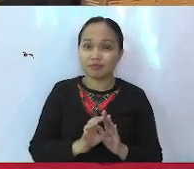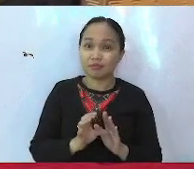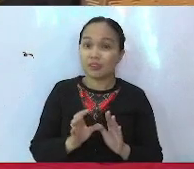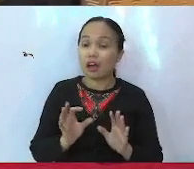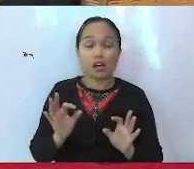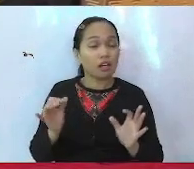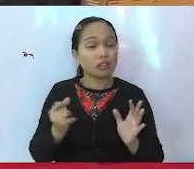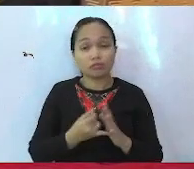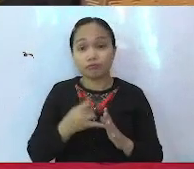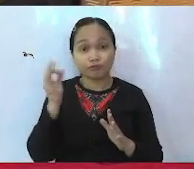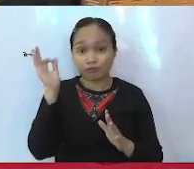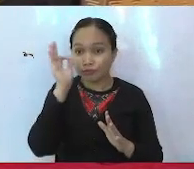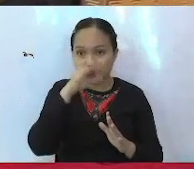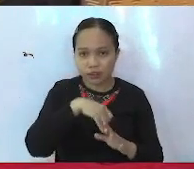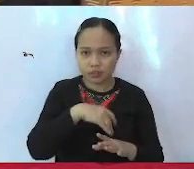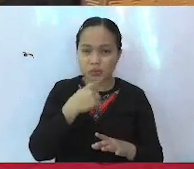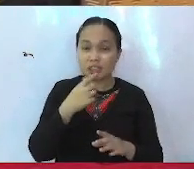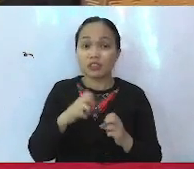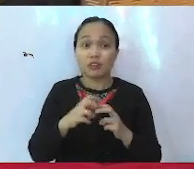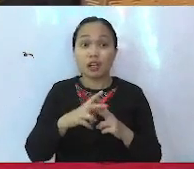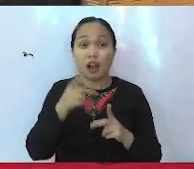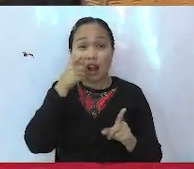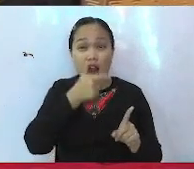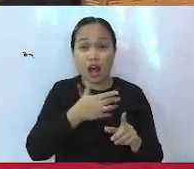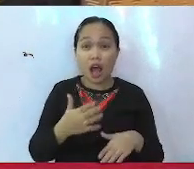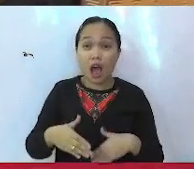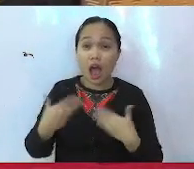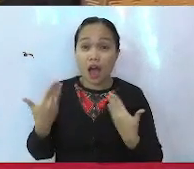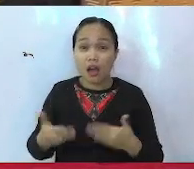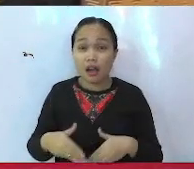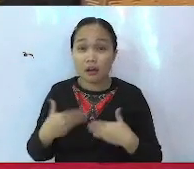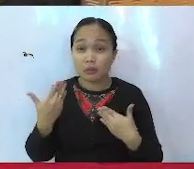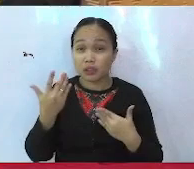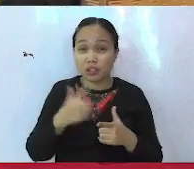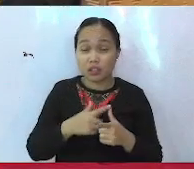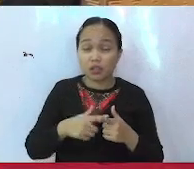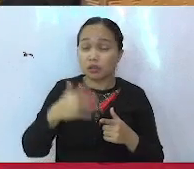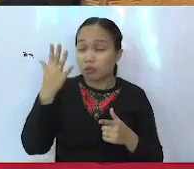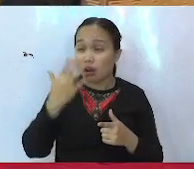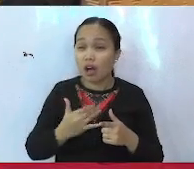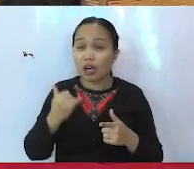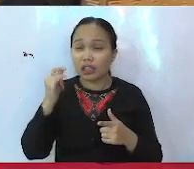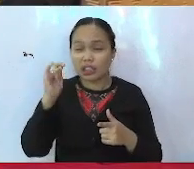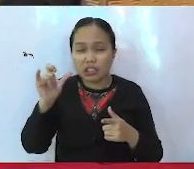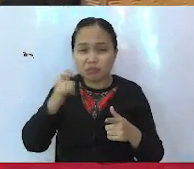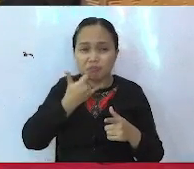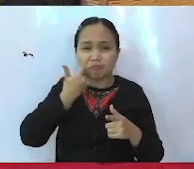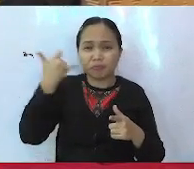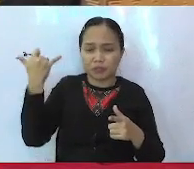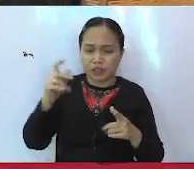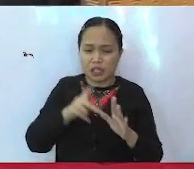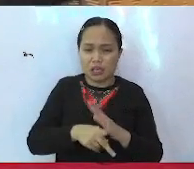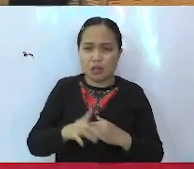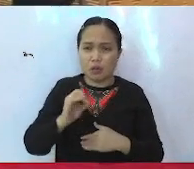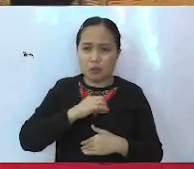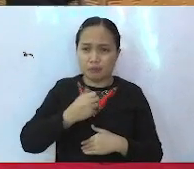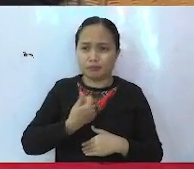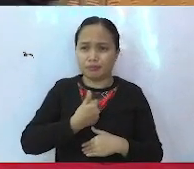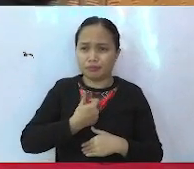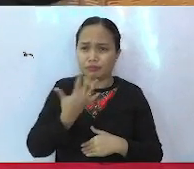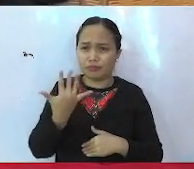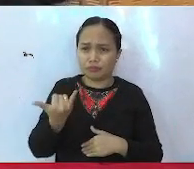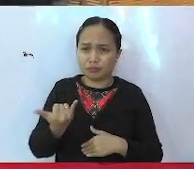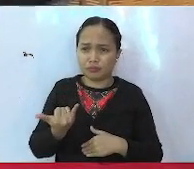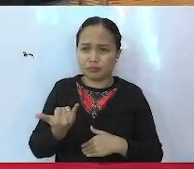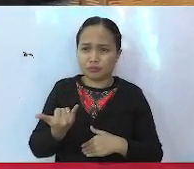Yeah. If it, they're so happy in America, why are they killing themselves 25 every week? That's right. That's right. Amen.